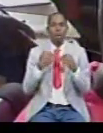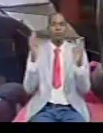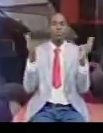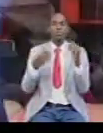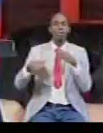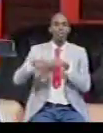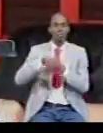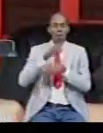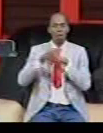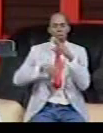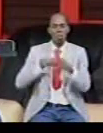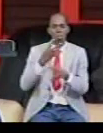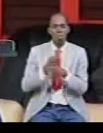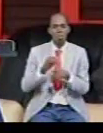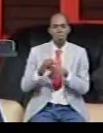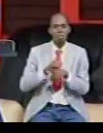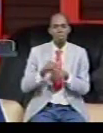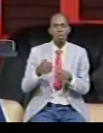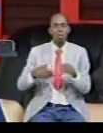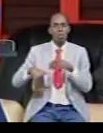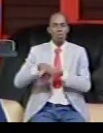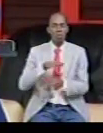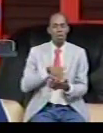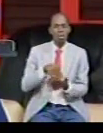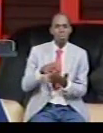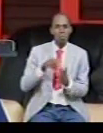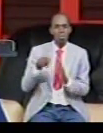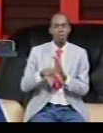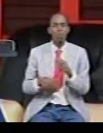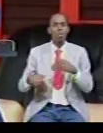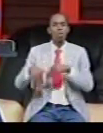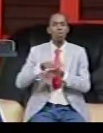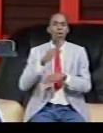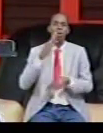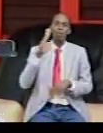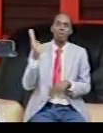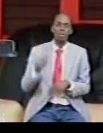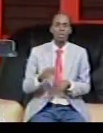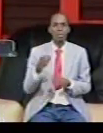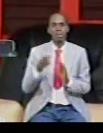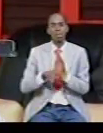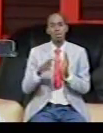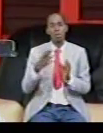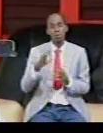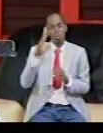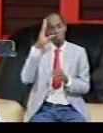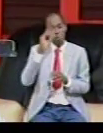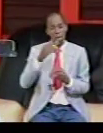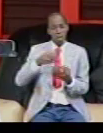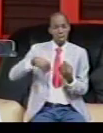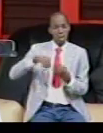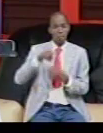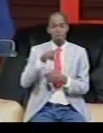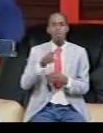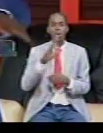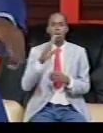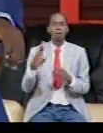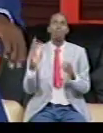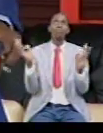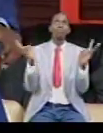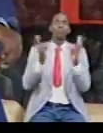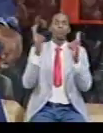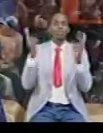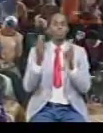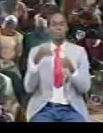worldliness, over weakness, over wickedness of men around you. You are victorious in